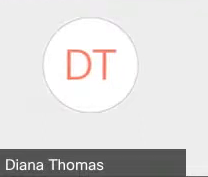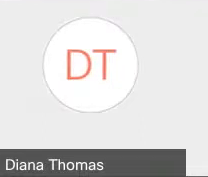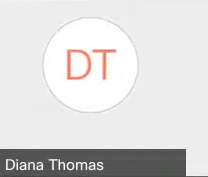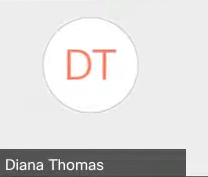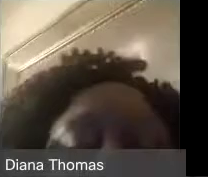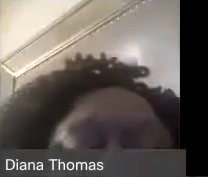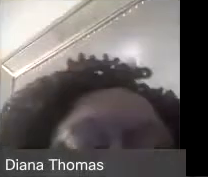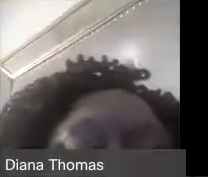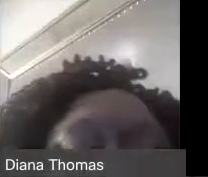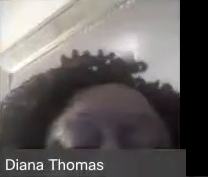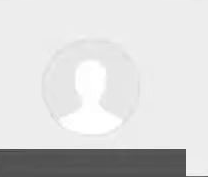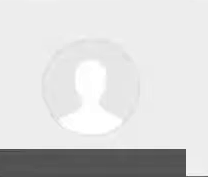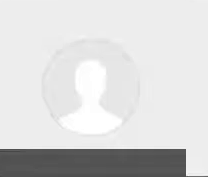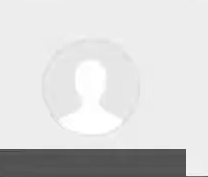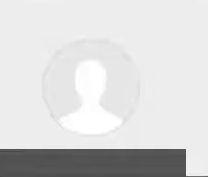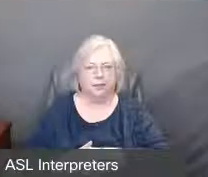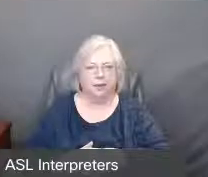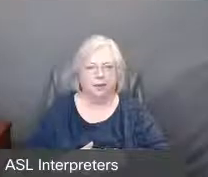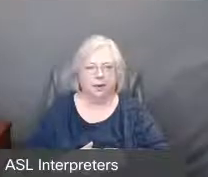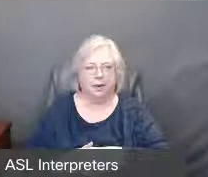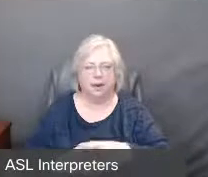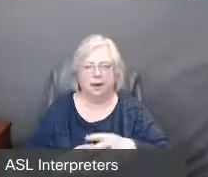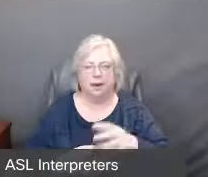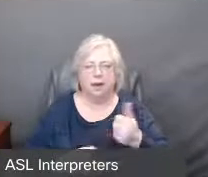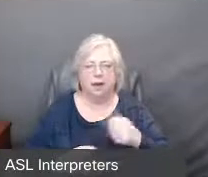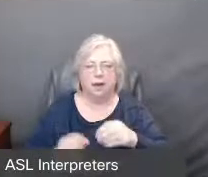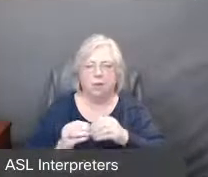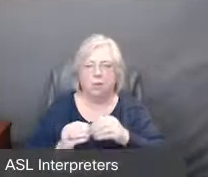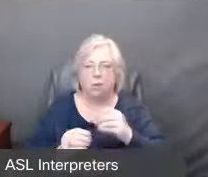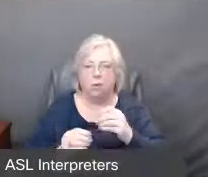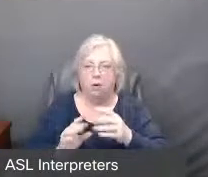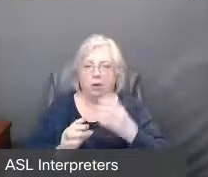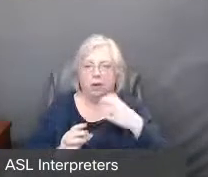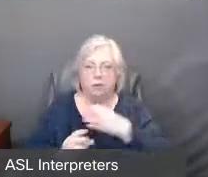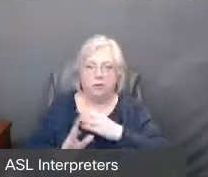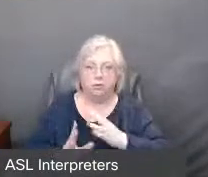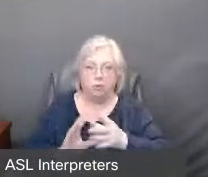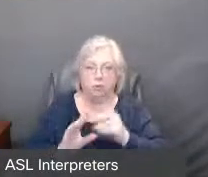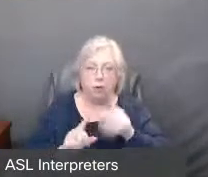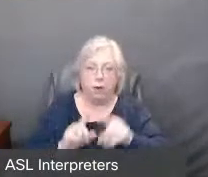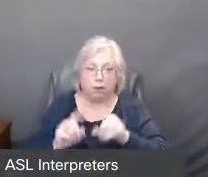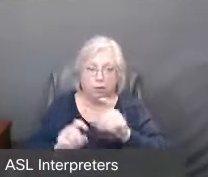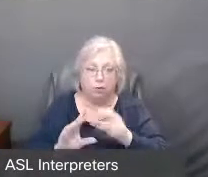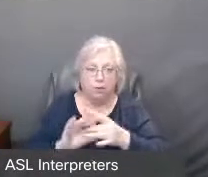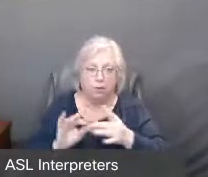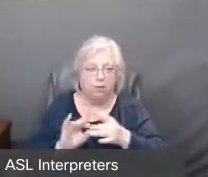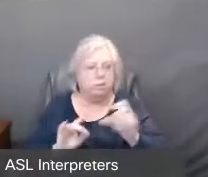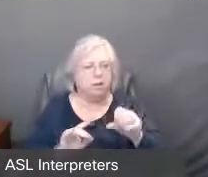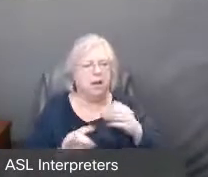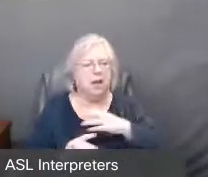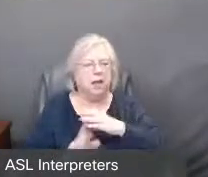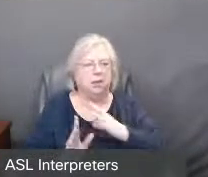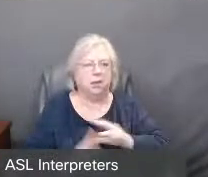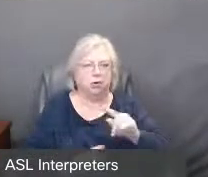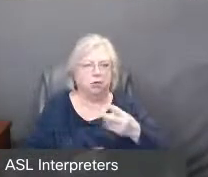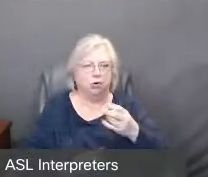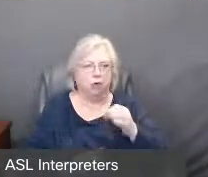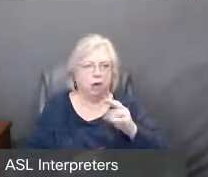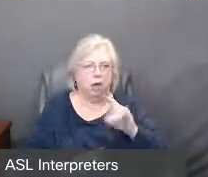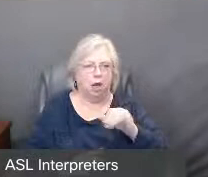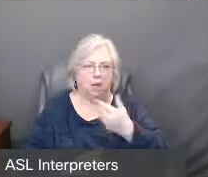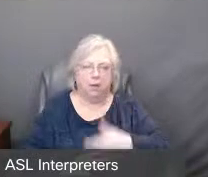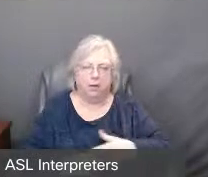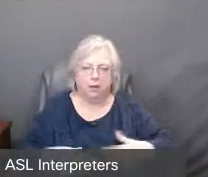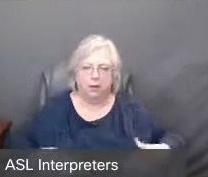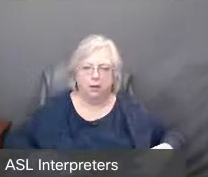Okay. Any other commissioner questions or comments? Yes, hi, this is Commissioner Thomas. Just for clarification, just reflecting